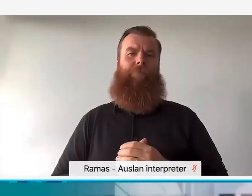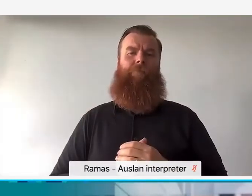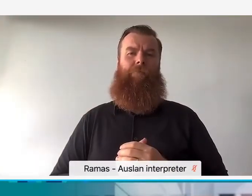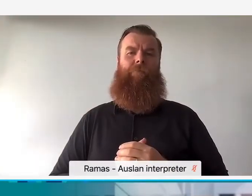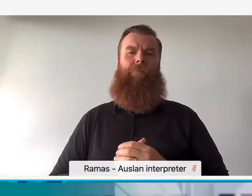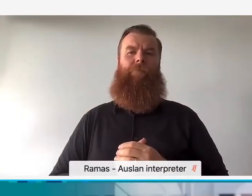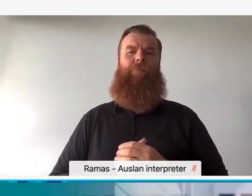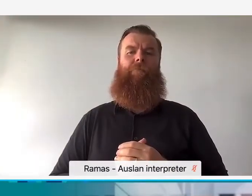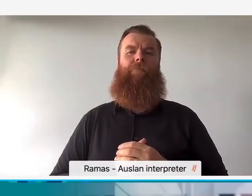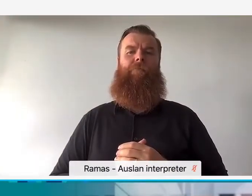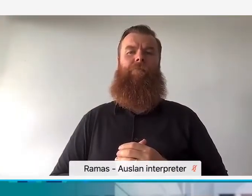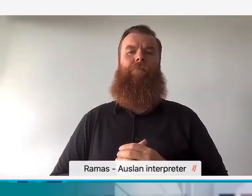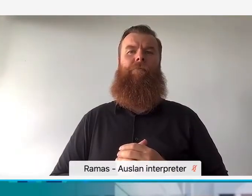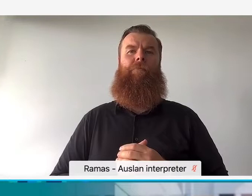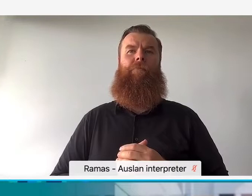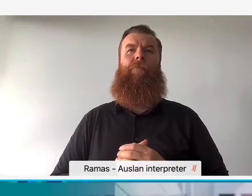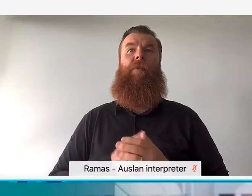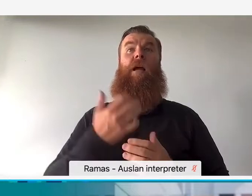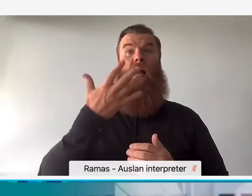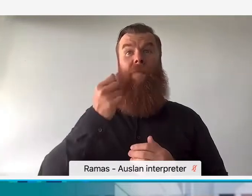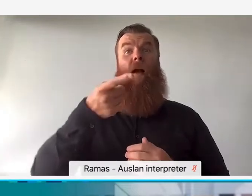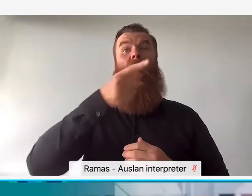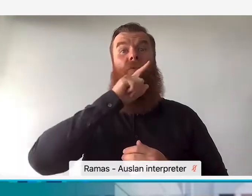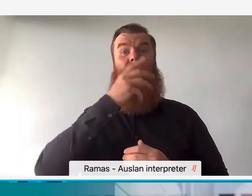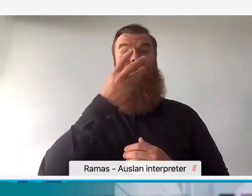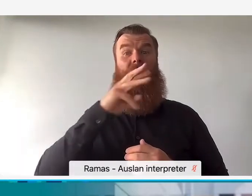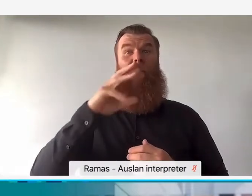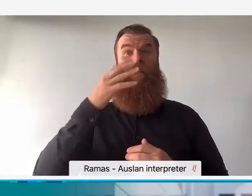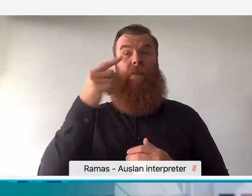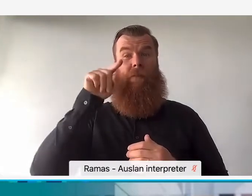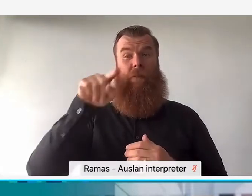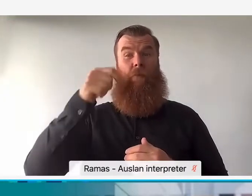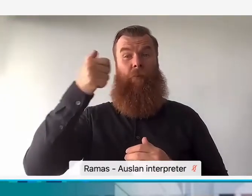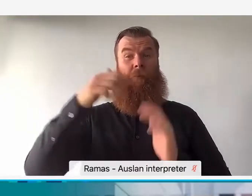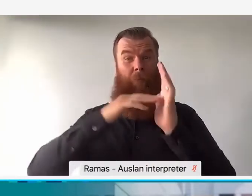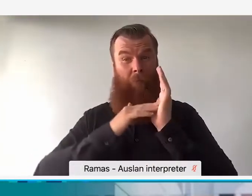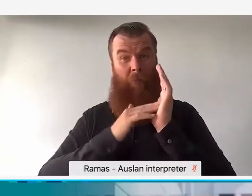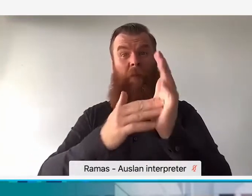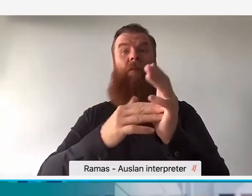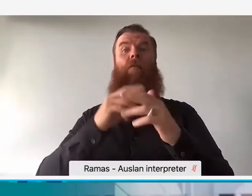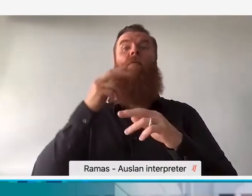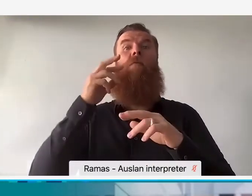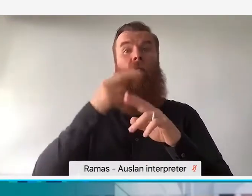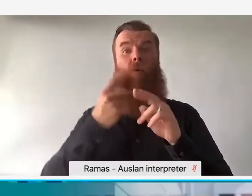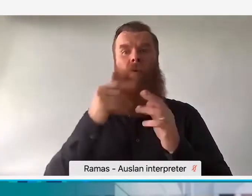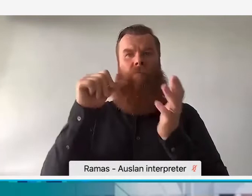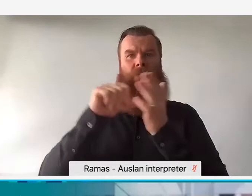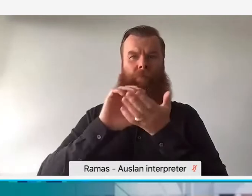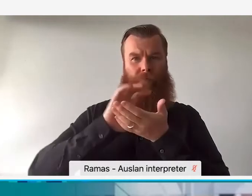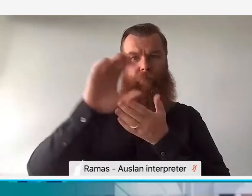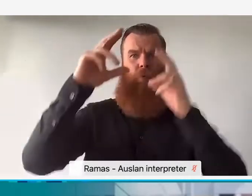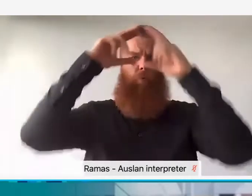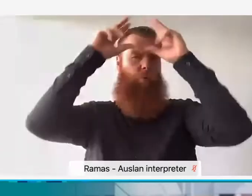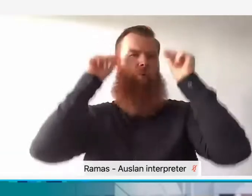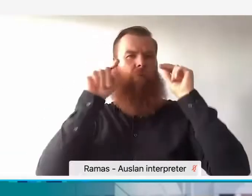We've also got $135.6 million to provide financial support to registered nurses working for the same employer over a